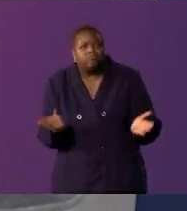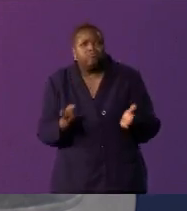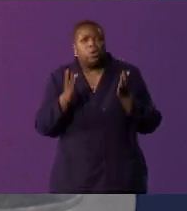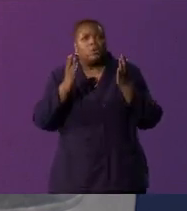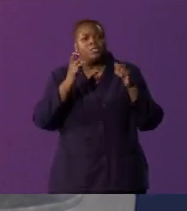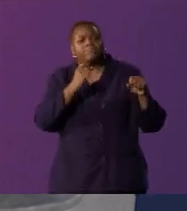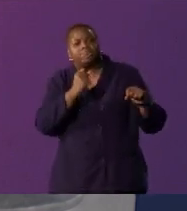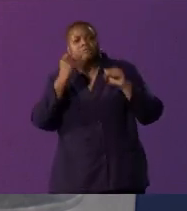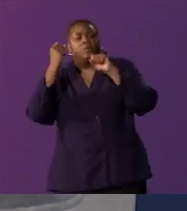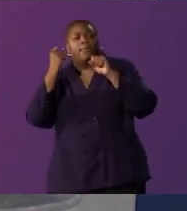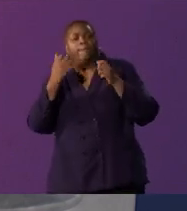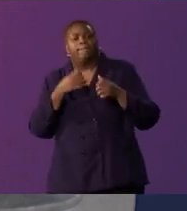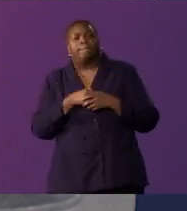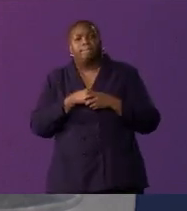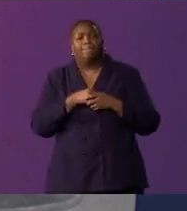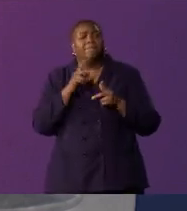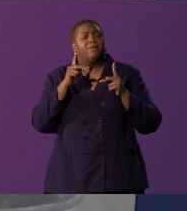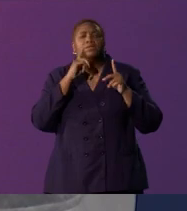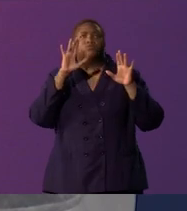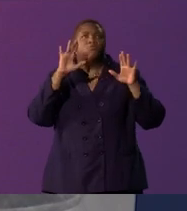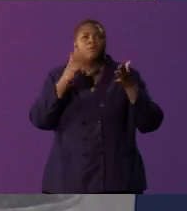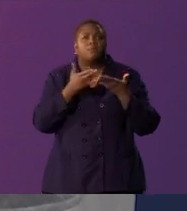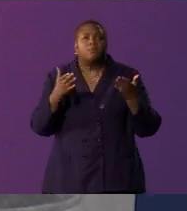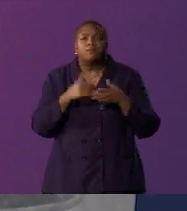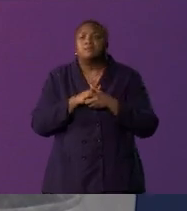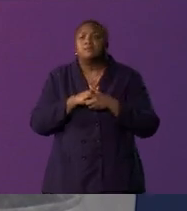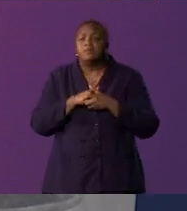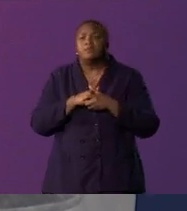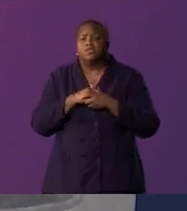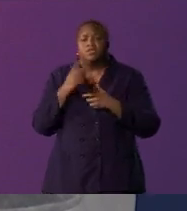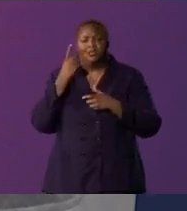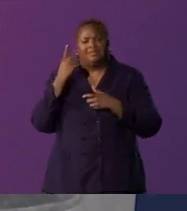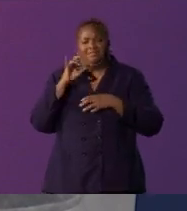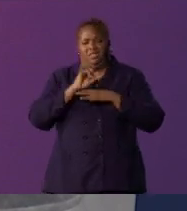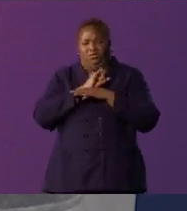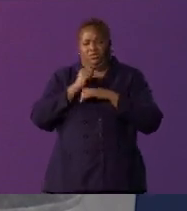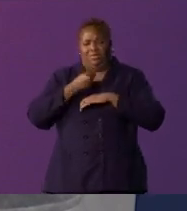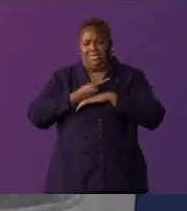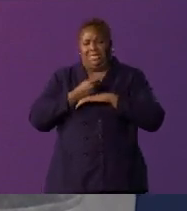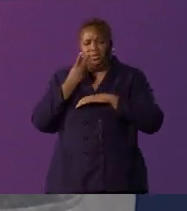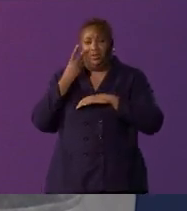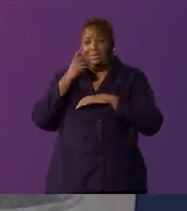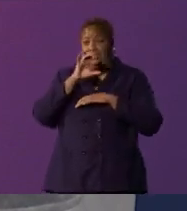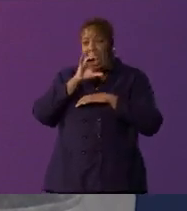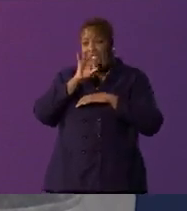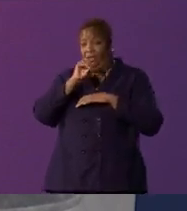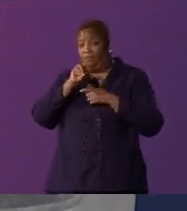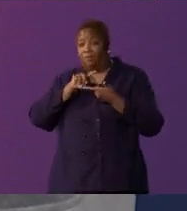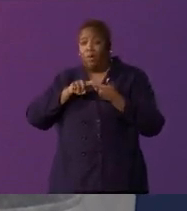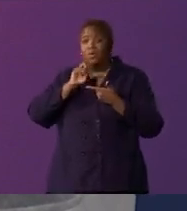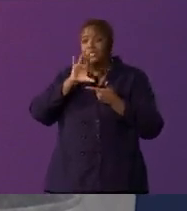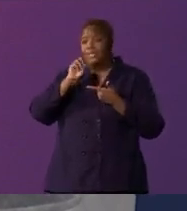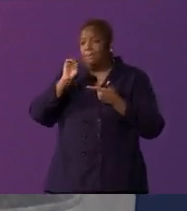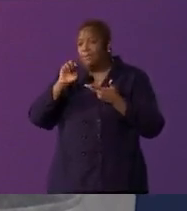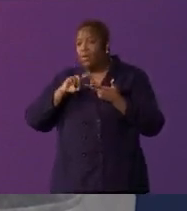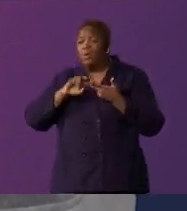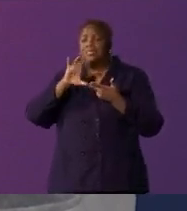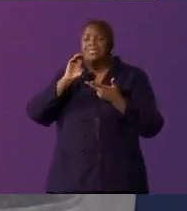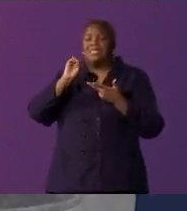them. And people did extraordinary things. So if you look at the industry today, whether it's CFOs, CMOs,